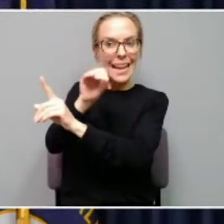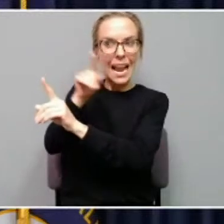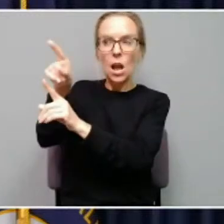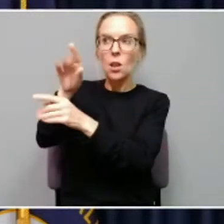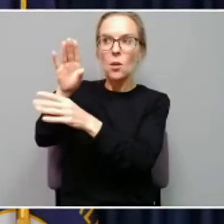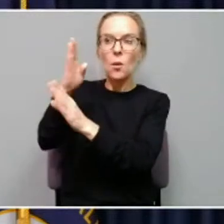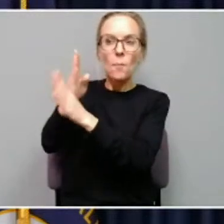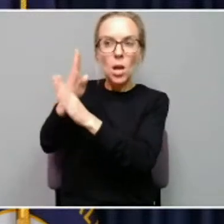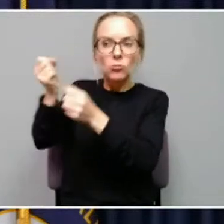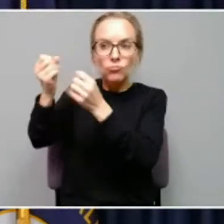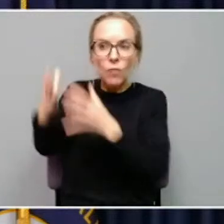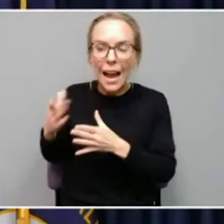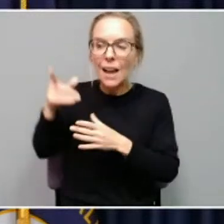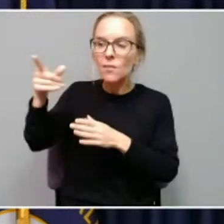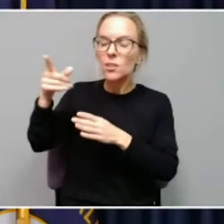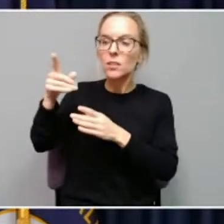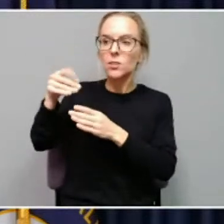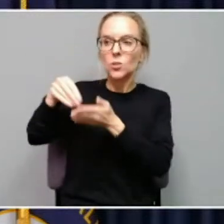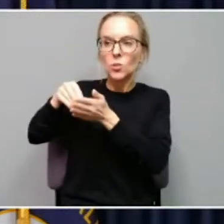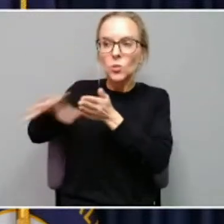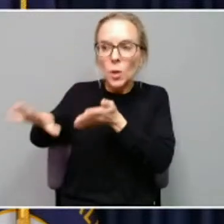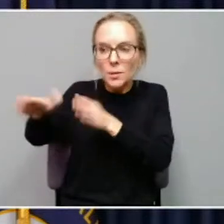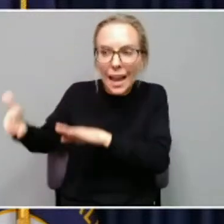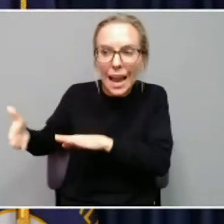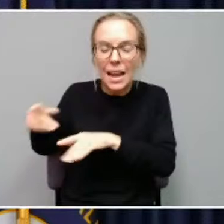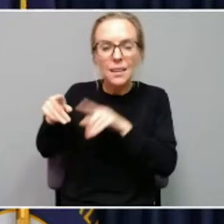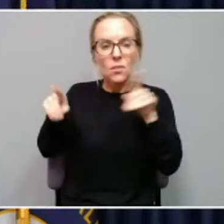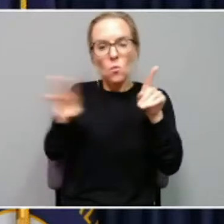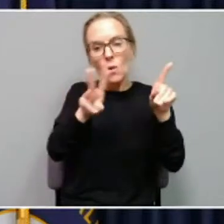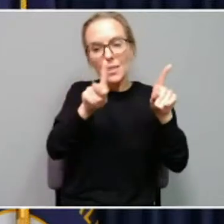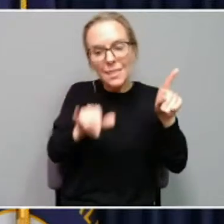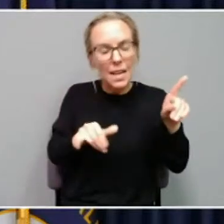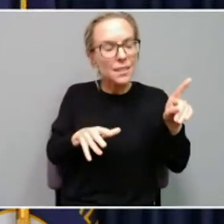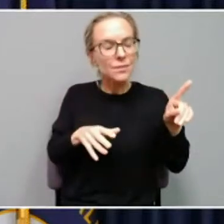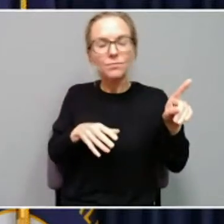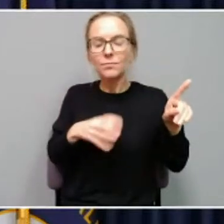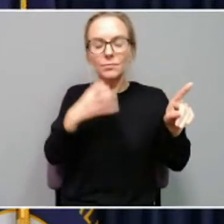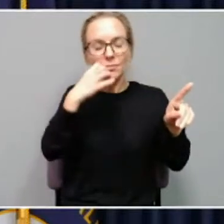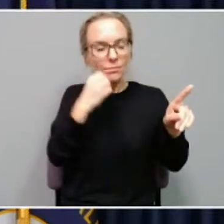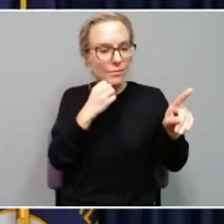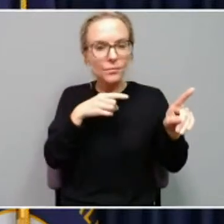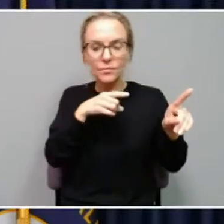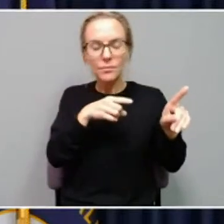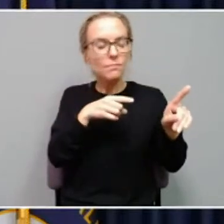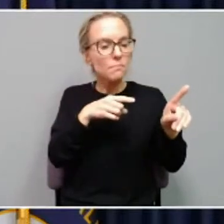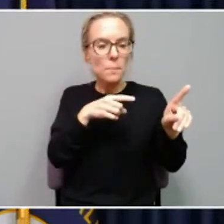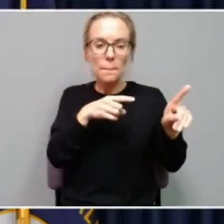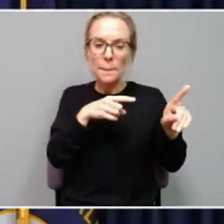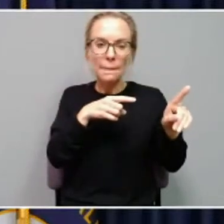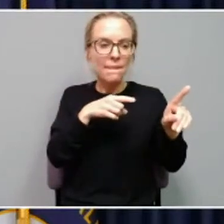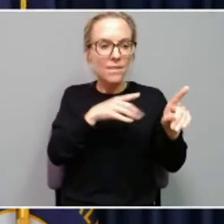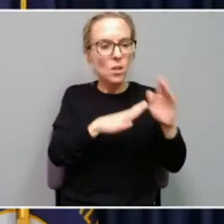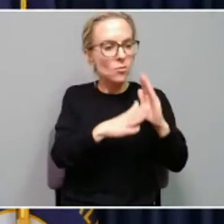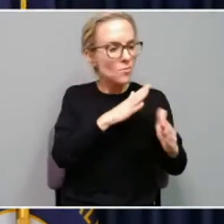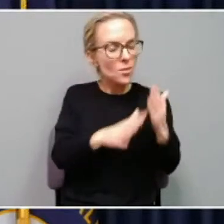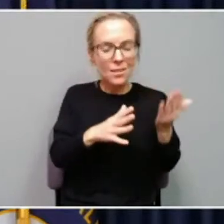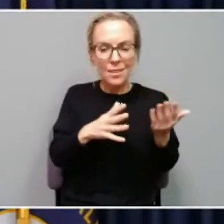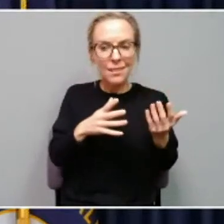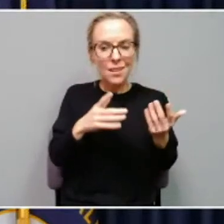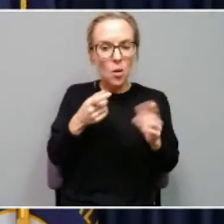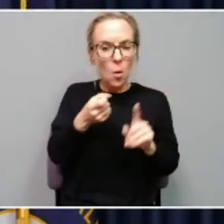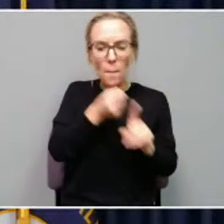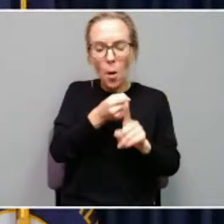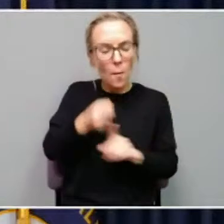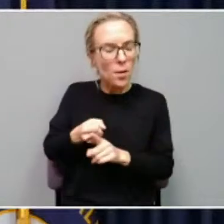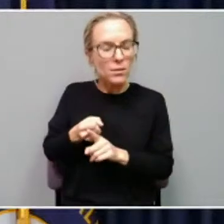lost a student in Western Kentucky, loved by their community. And then we just lost